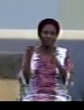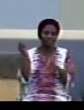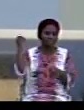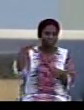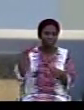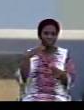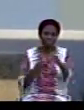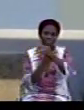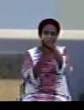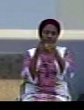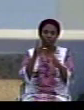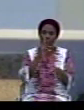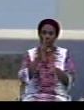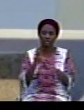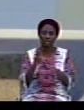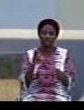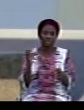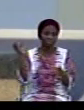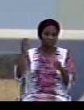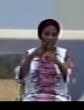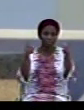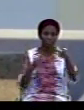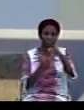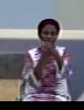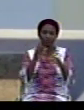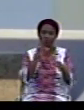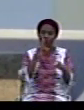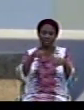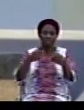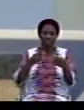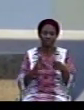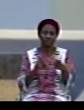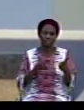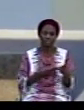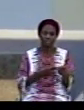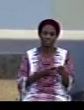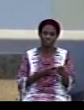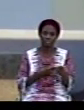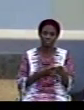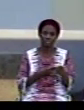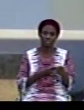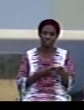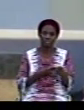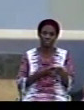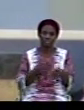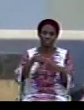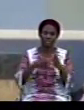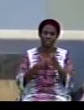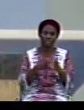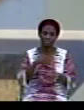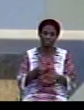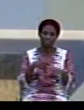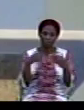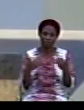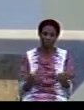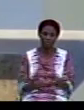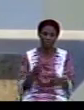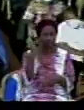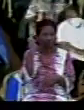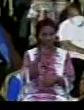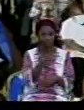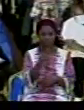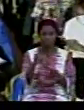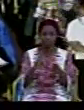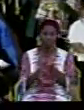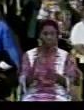have put in charge of this big assignment. It is time now for you to hear the